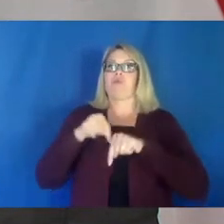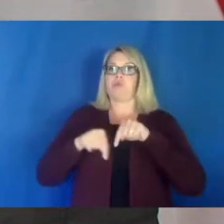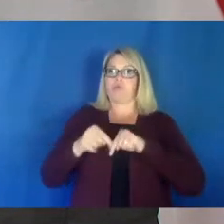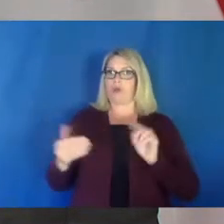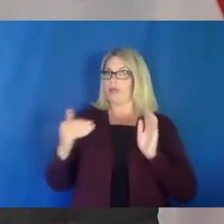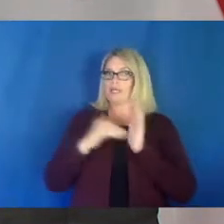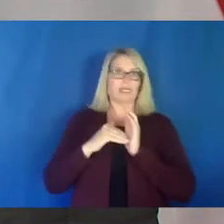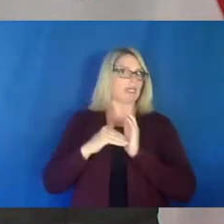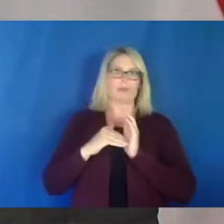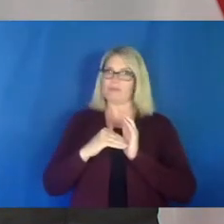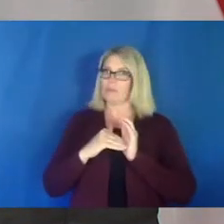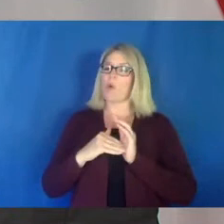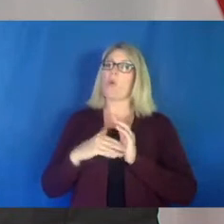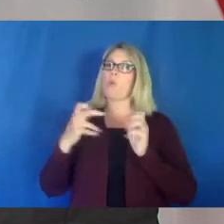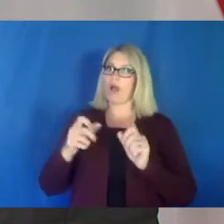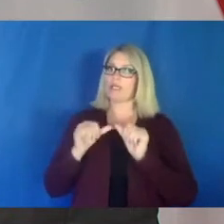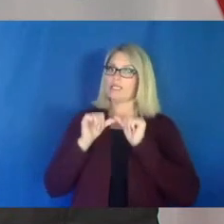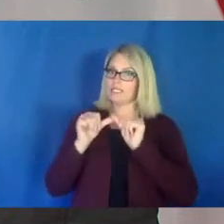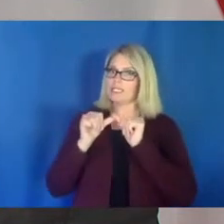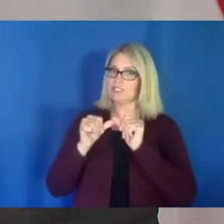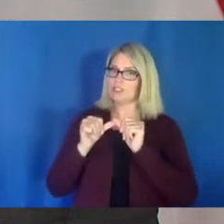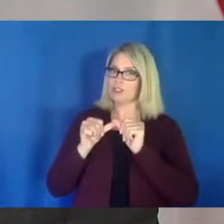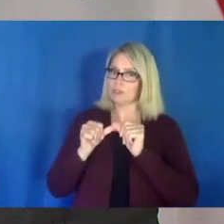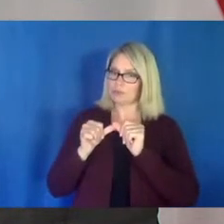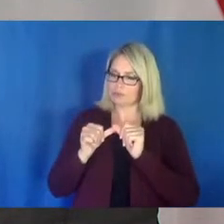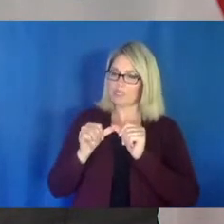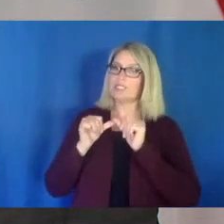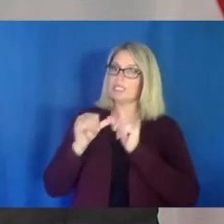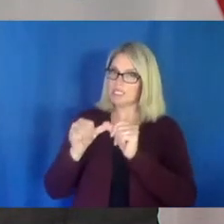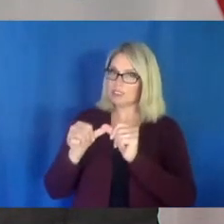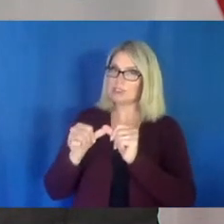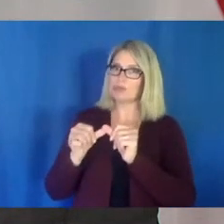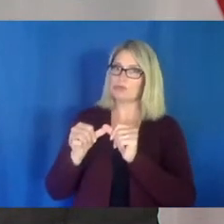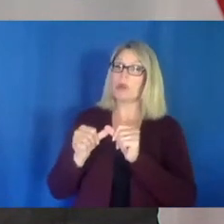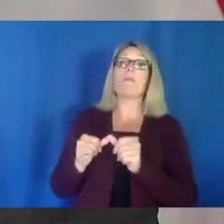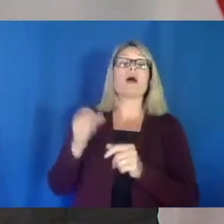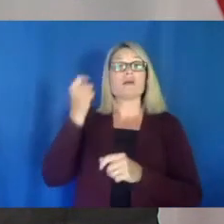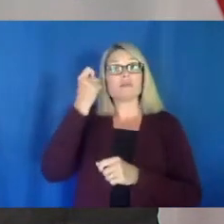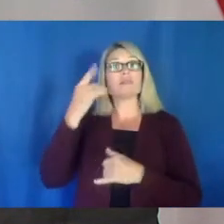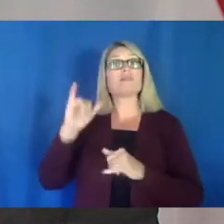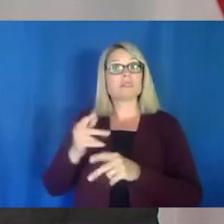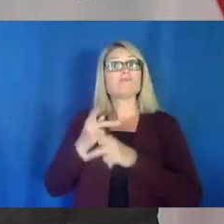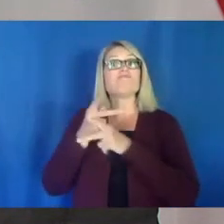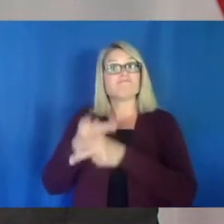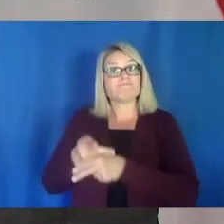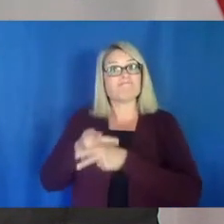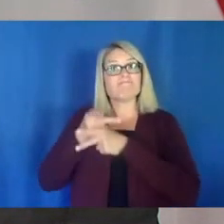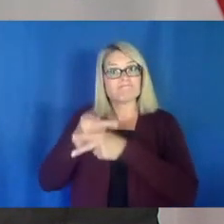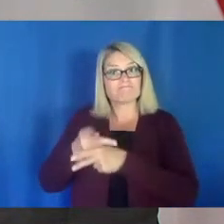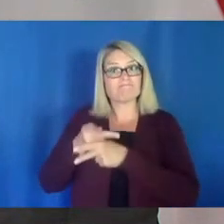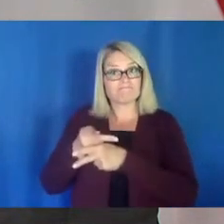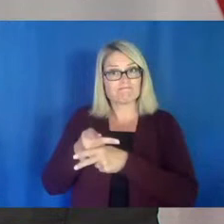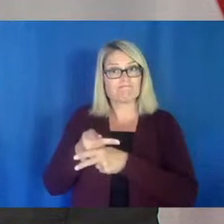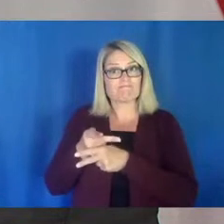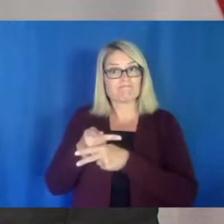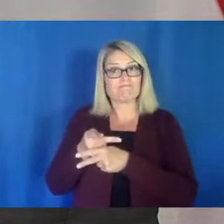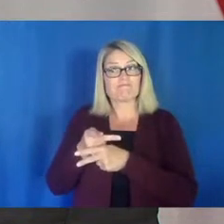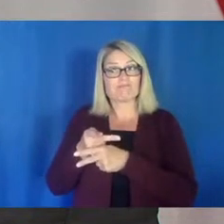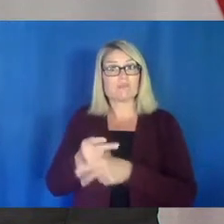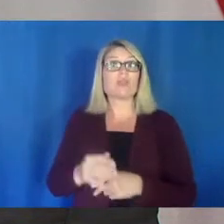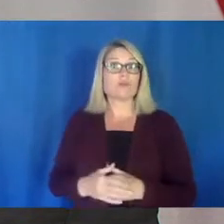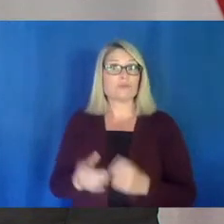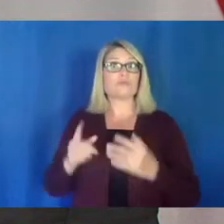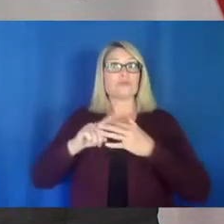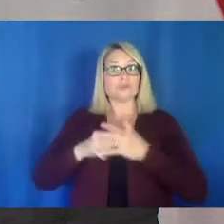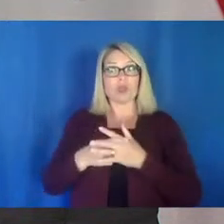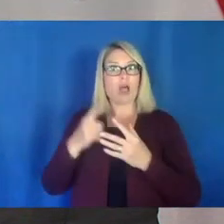on moving forward with some caution worked in. And that is exactly what we're doing. We're getting there a little